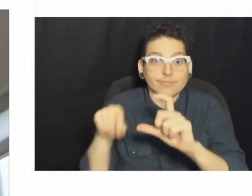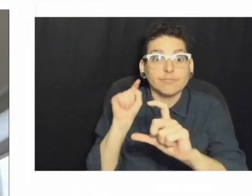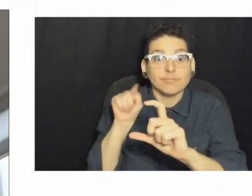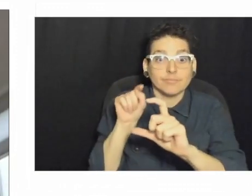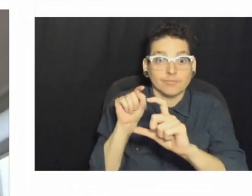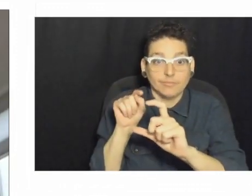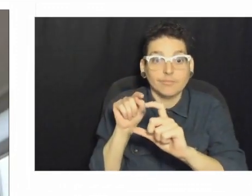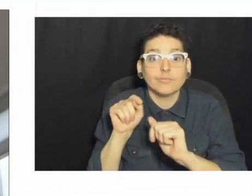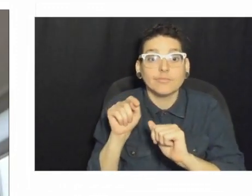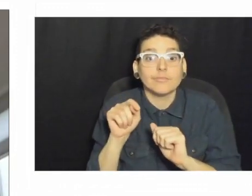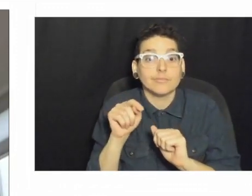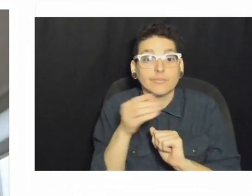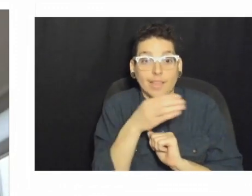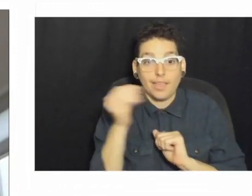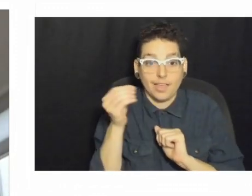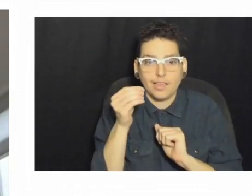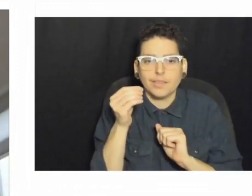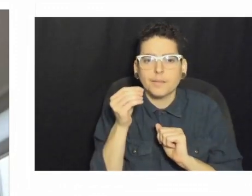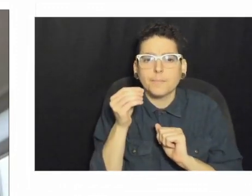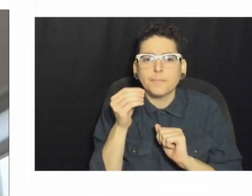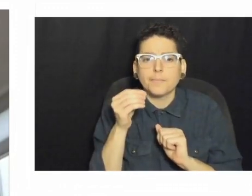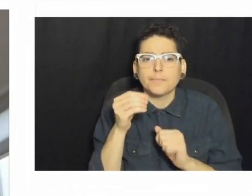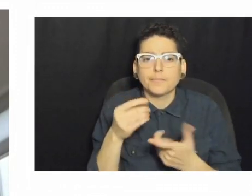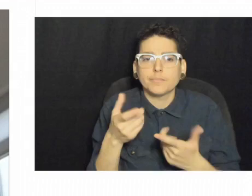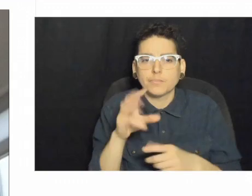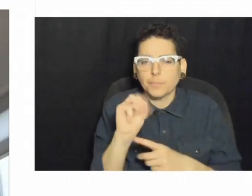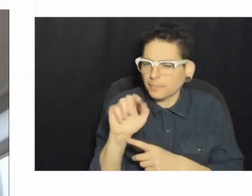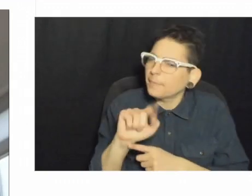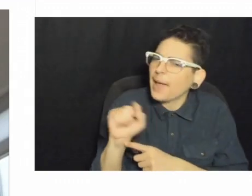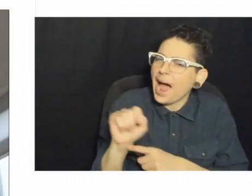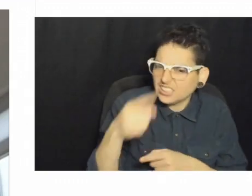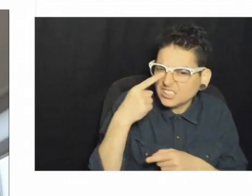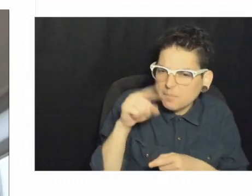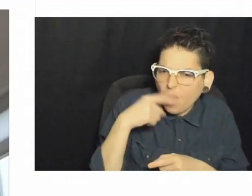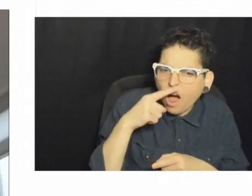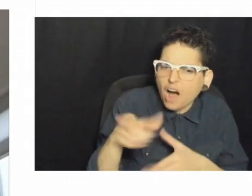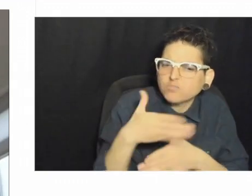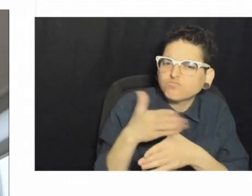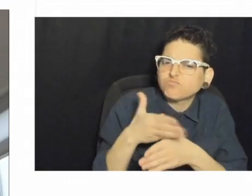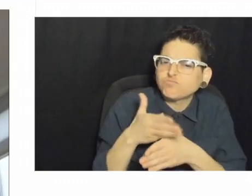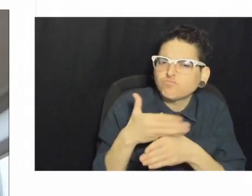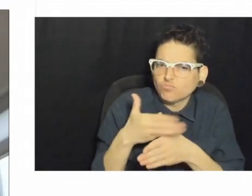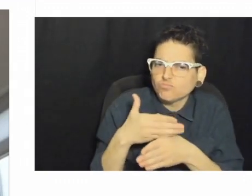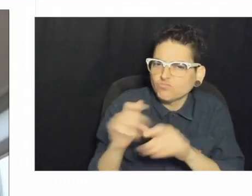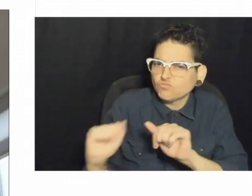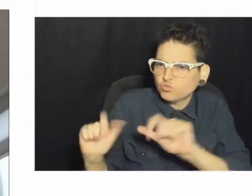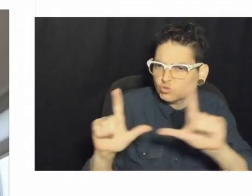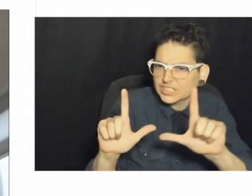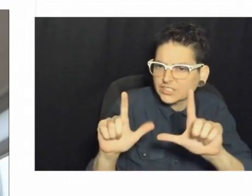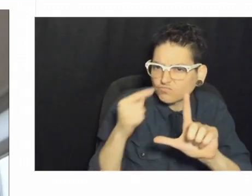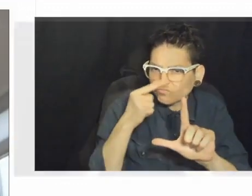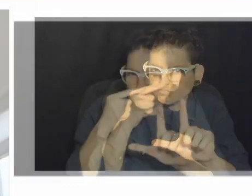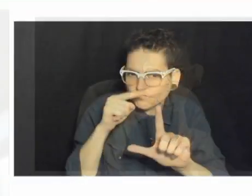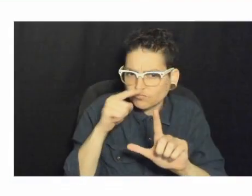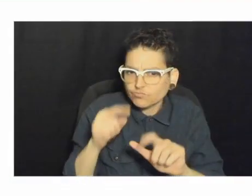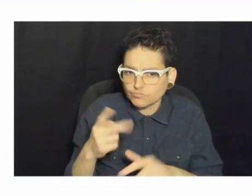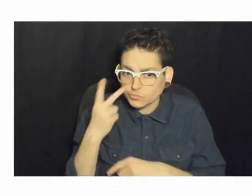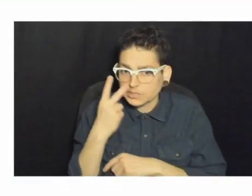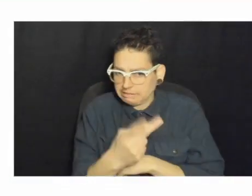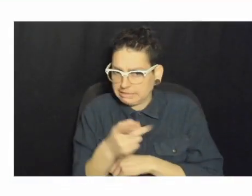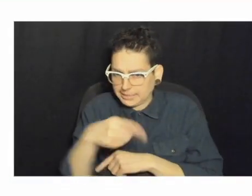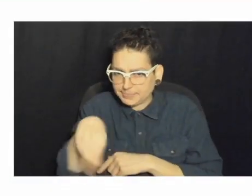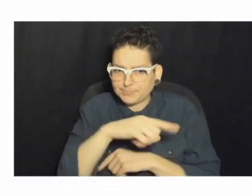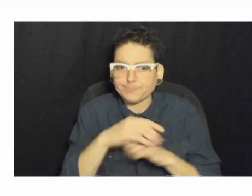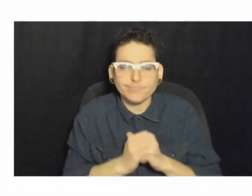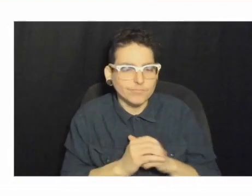Matt, if you want to go ahead actually and share the Miro screen so that people can take a look at it, that's great. So you can see the top half of the screen